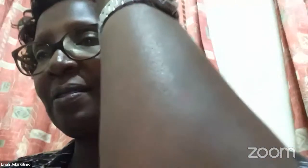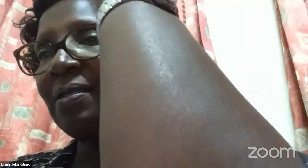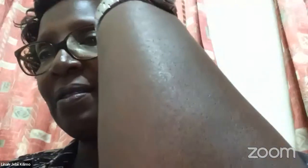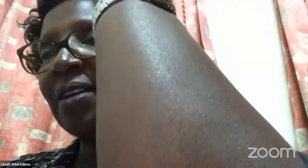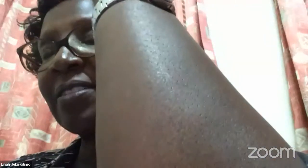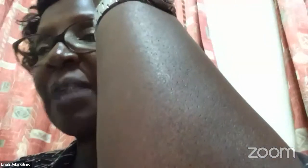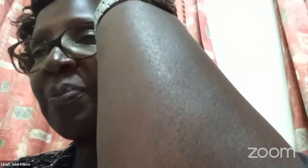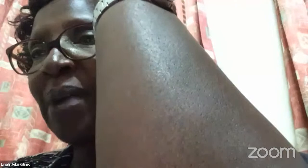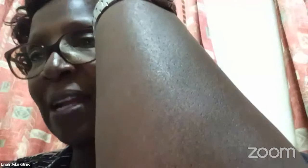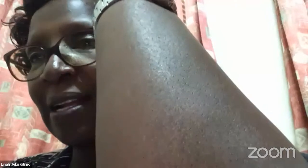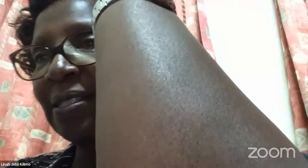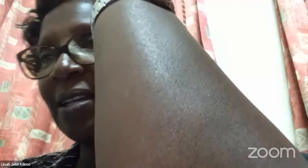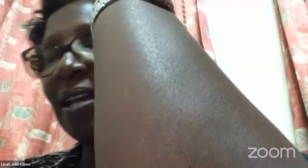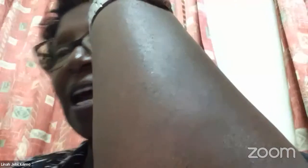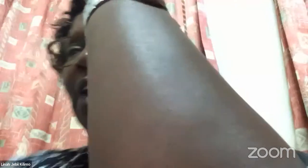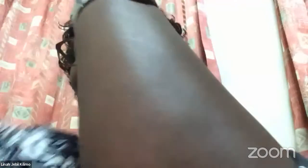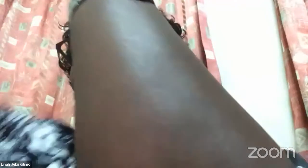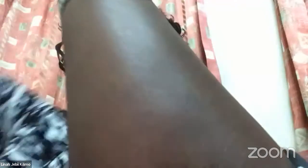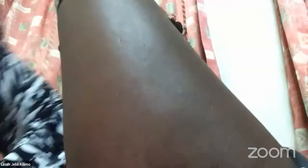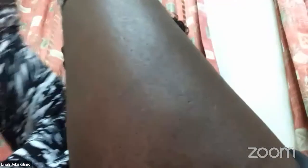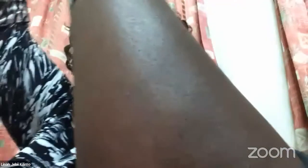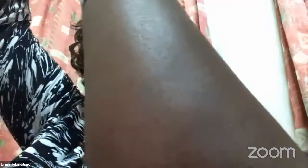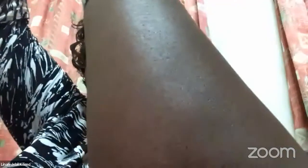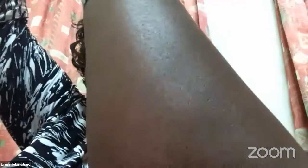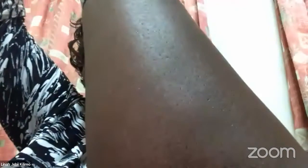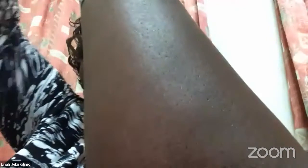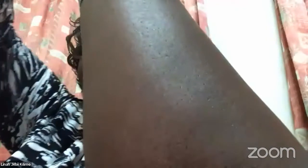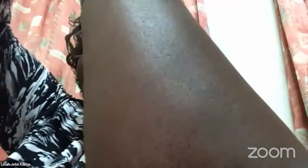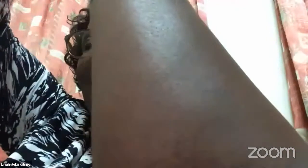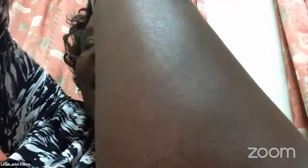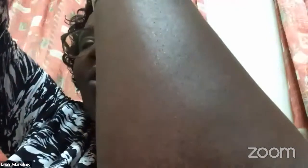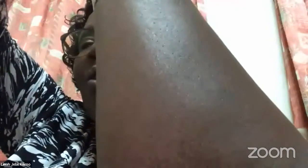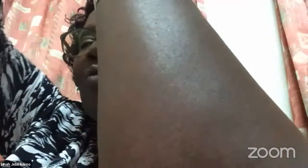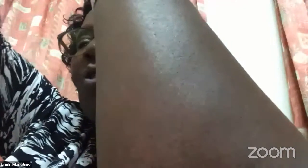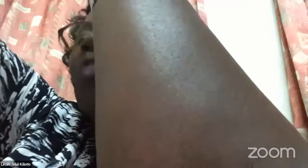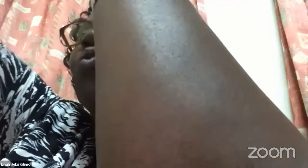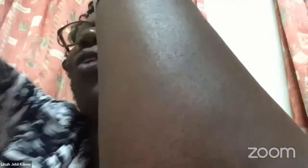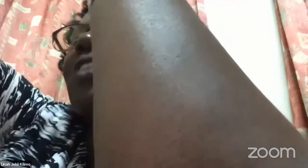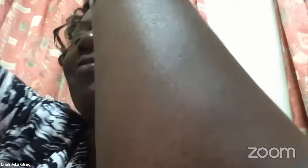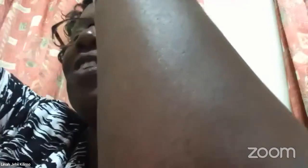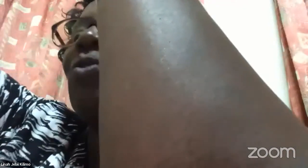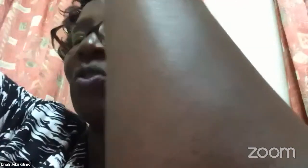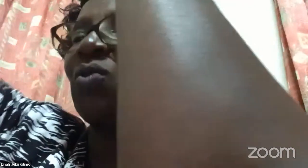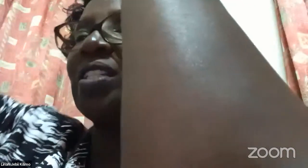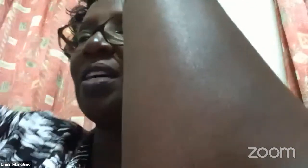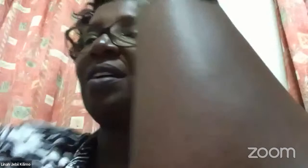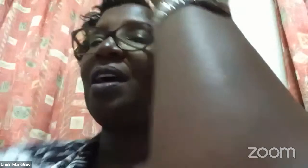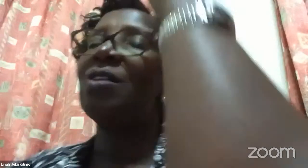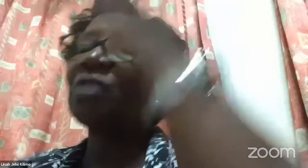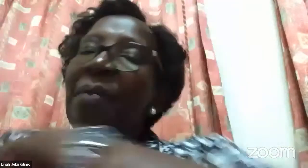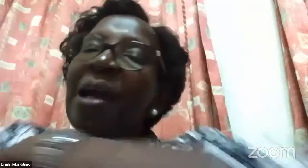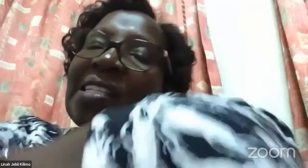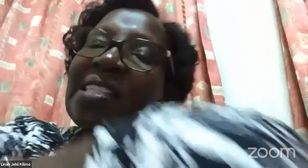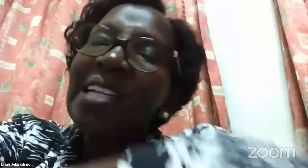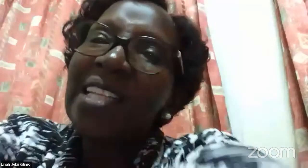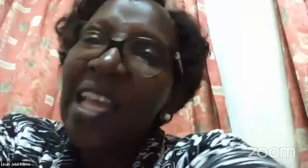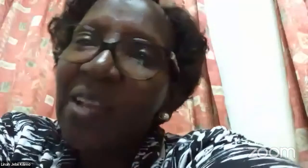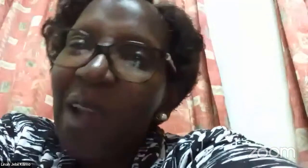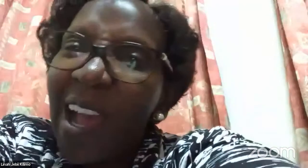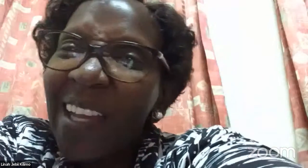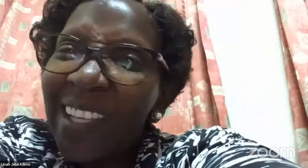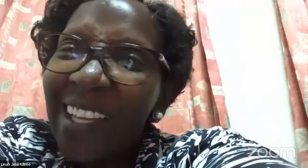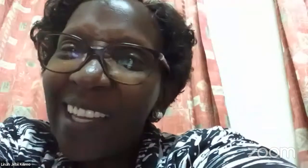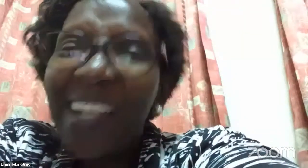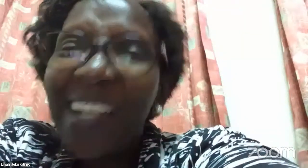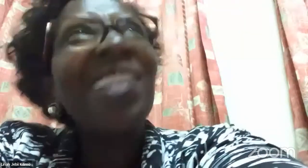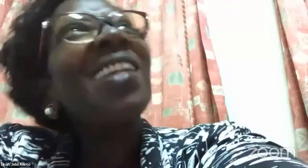bananas, ripe bananas. And on top of that, there was a tank of cold water, very cold water. So the monkeys sat there, they